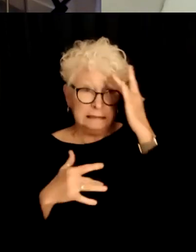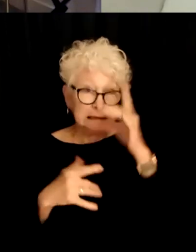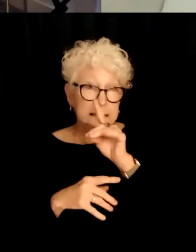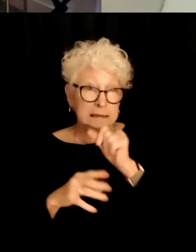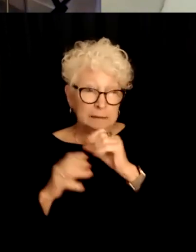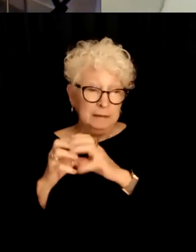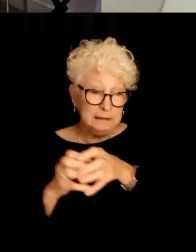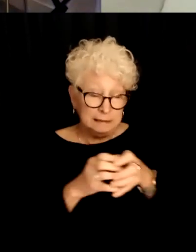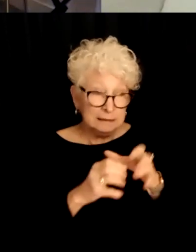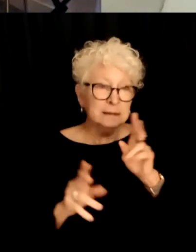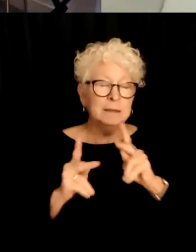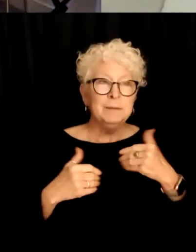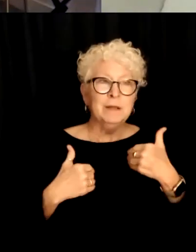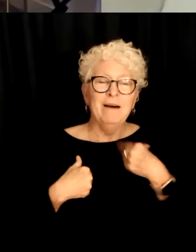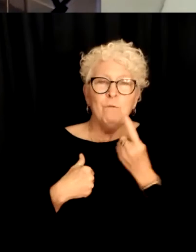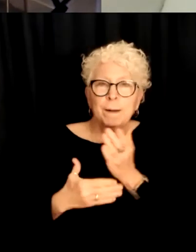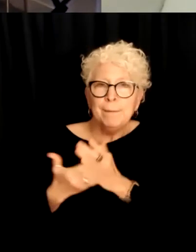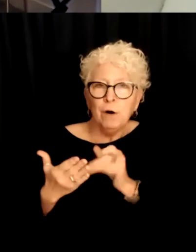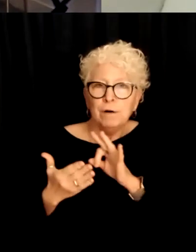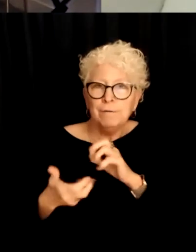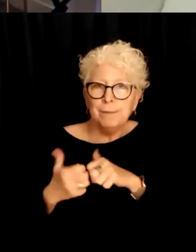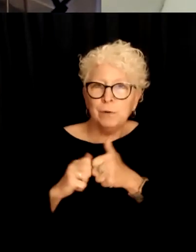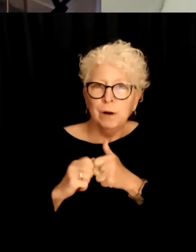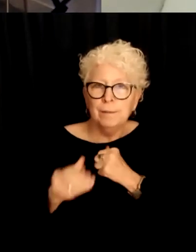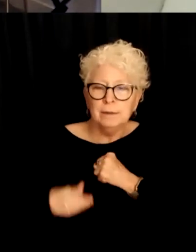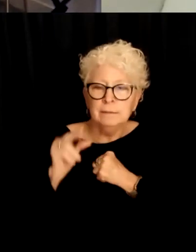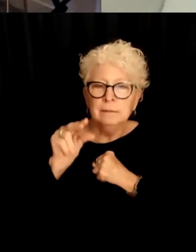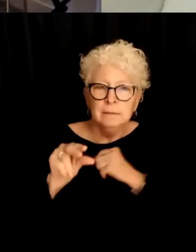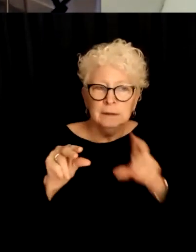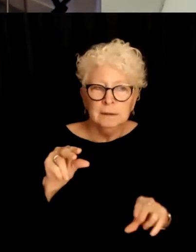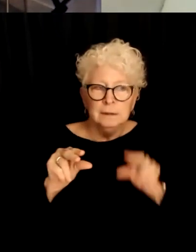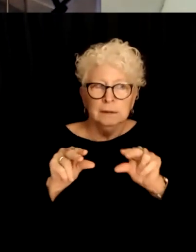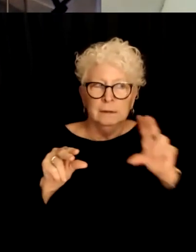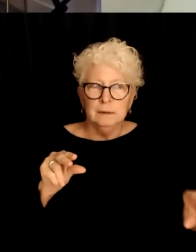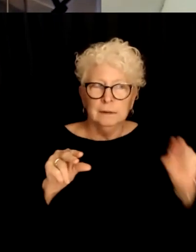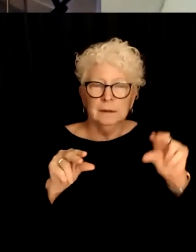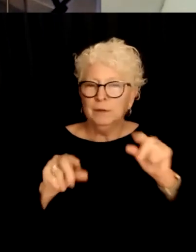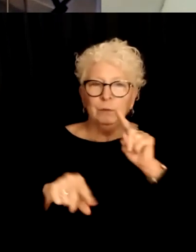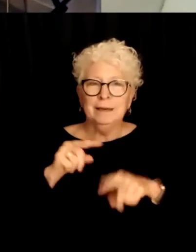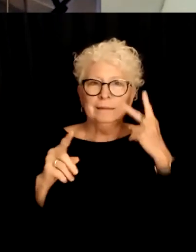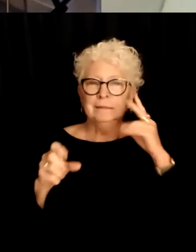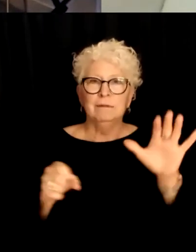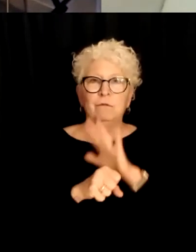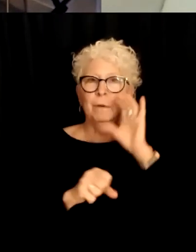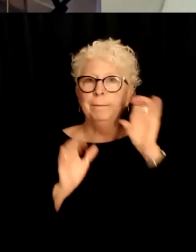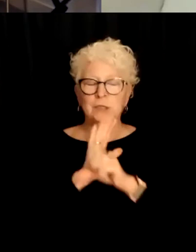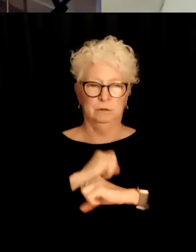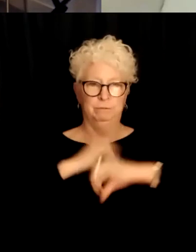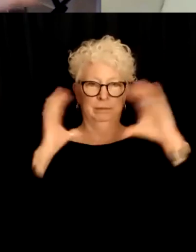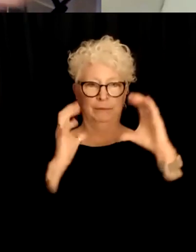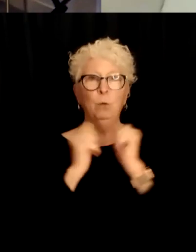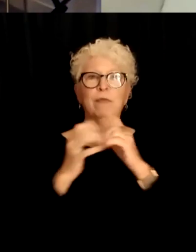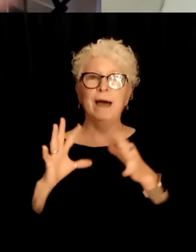a piece of the problem, but I don't think it's hard to see the whole picture if you don't create these